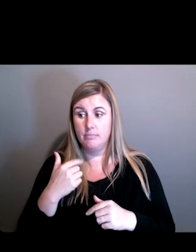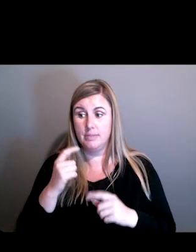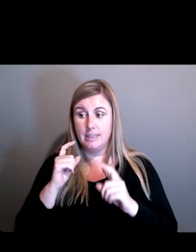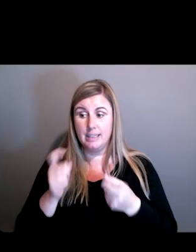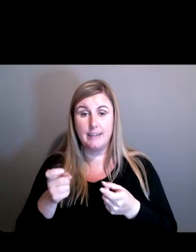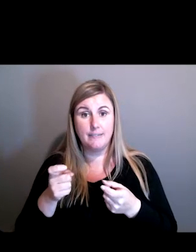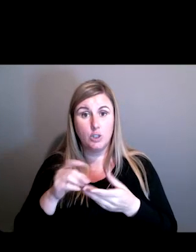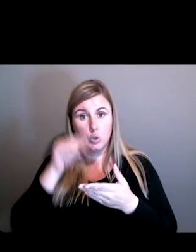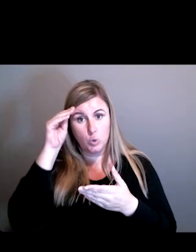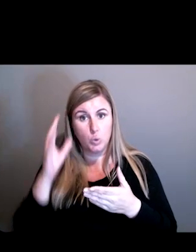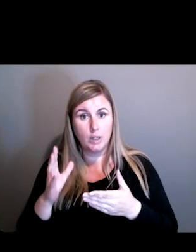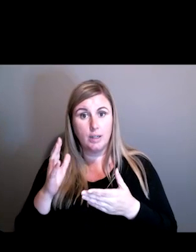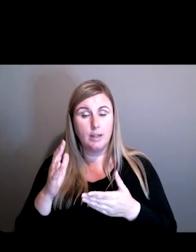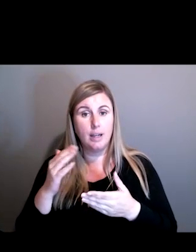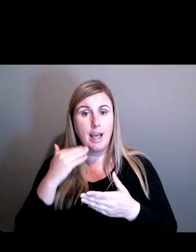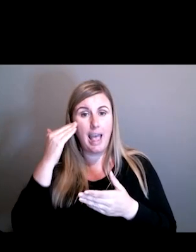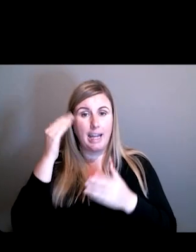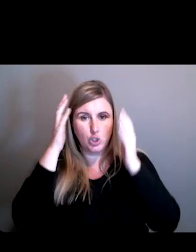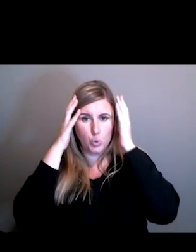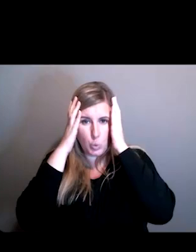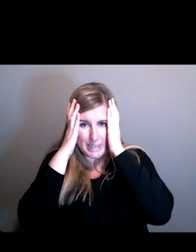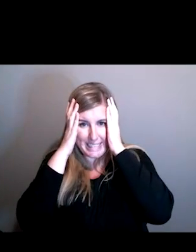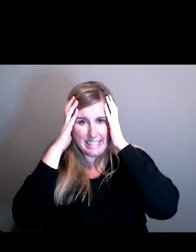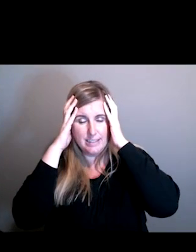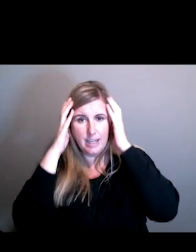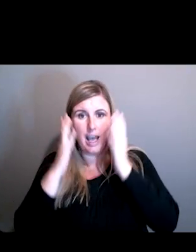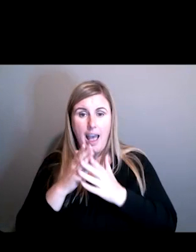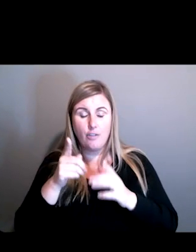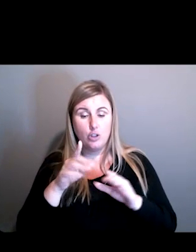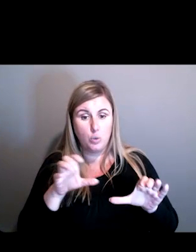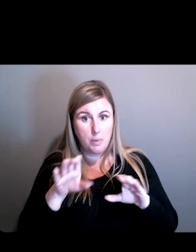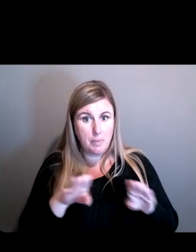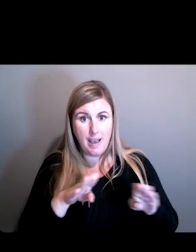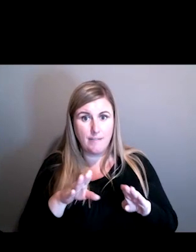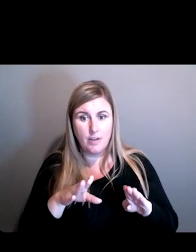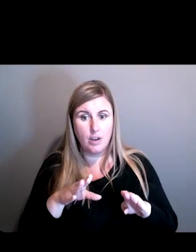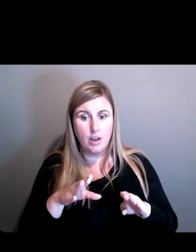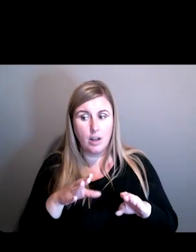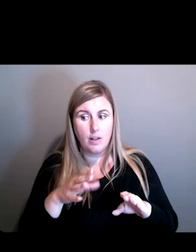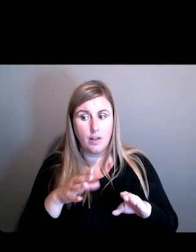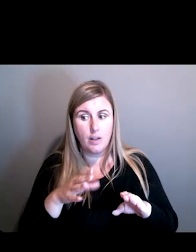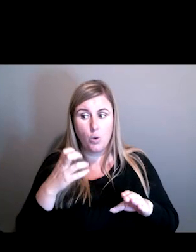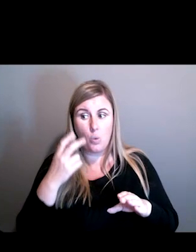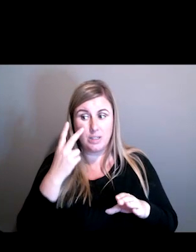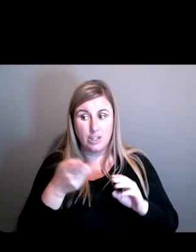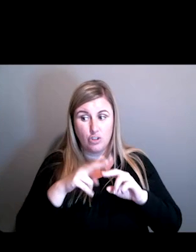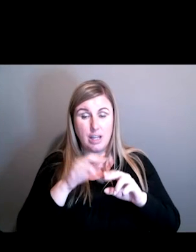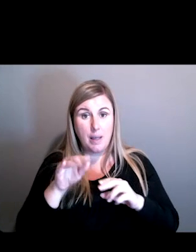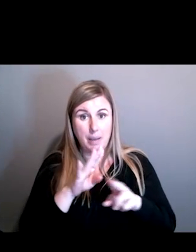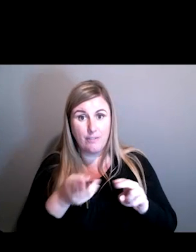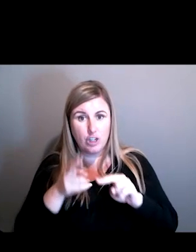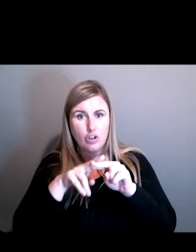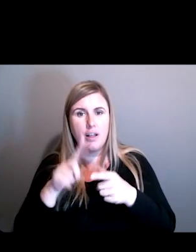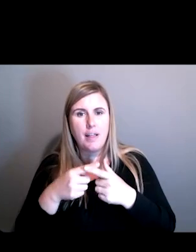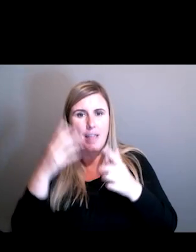I give the student a head squeeze after they engage in a behavior that I want to see increase in the future, and